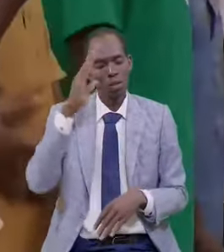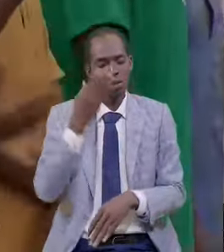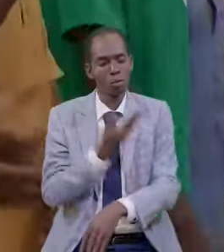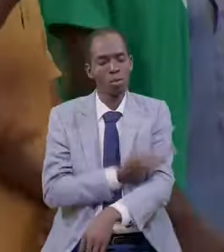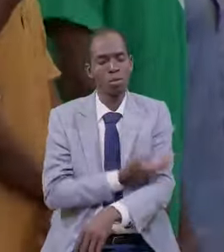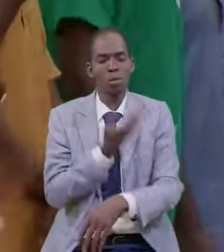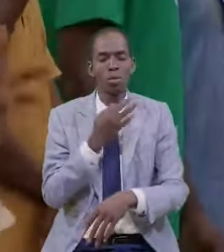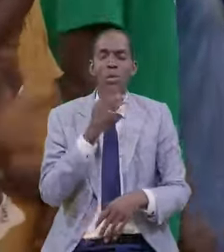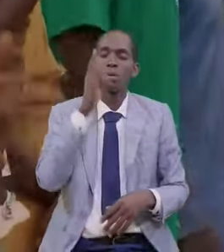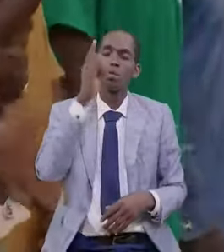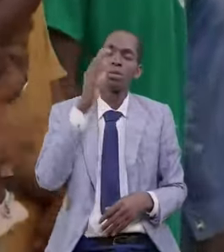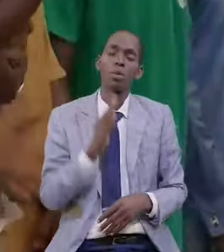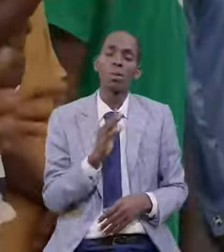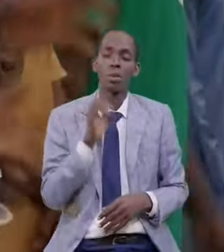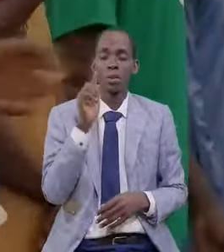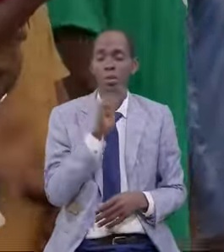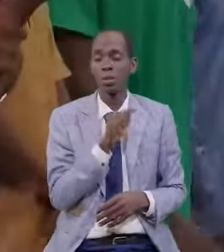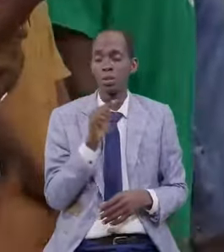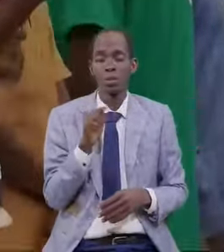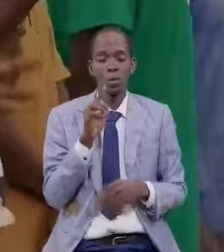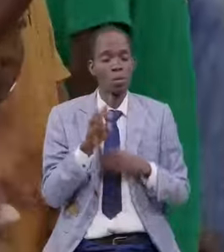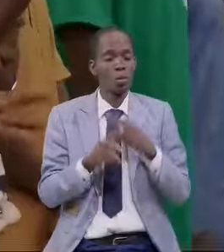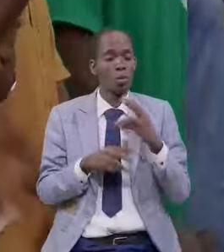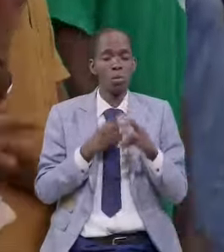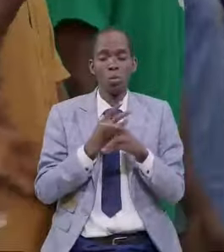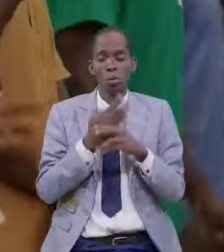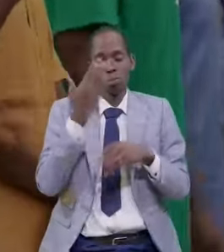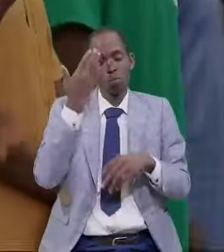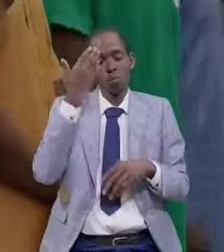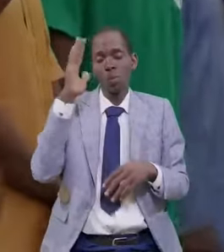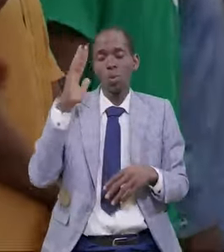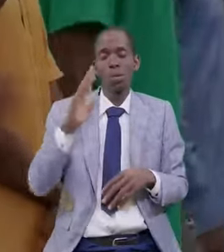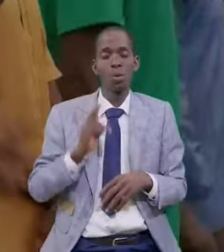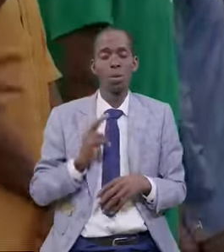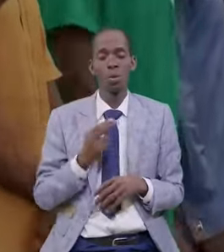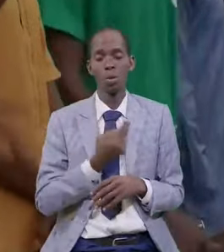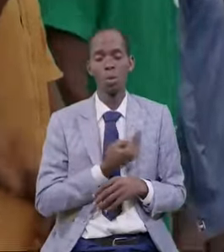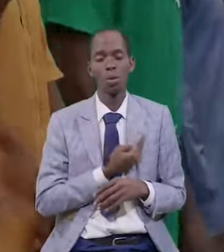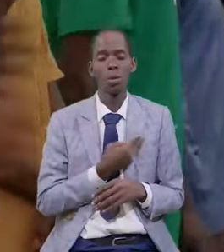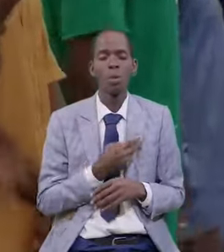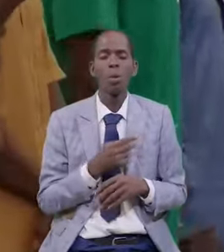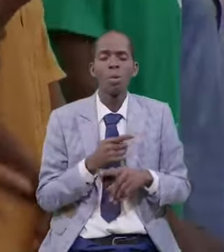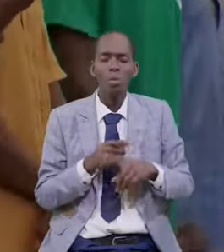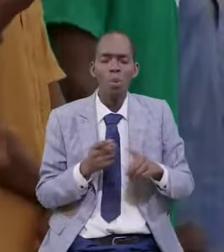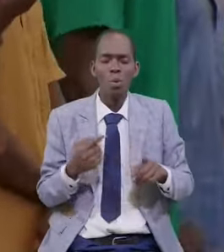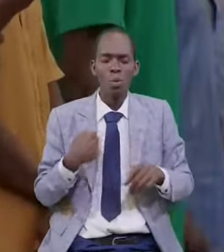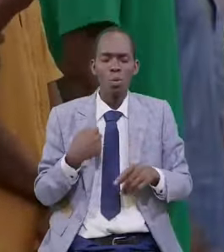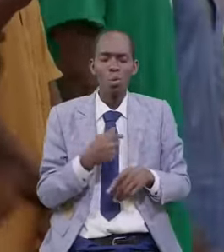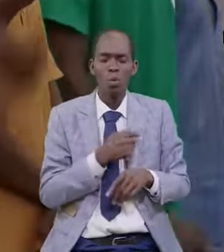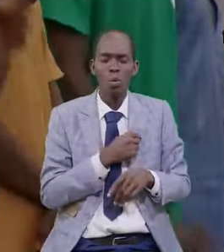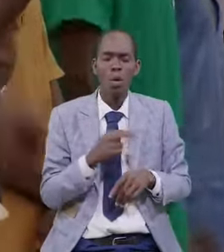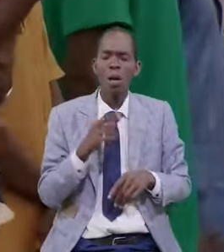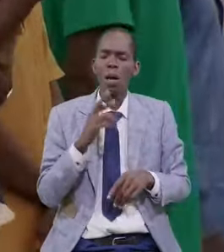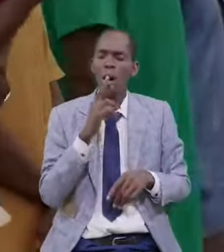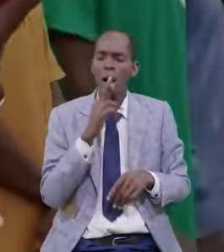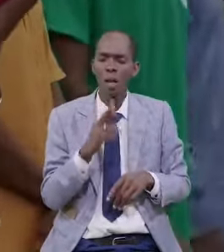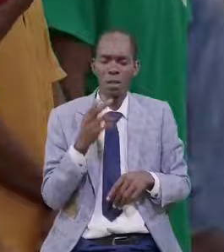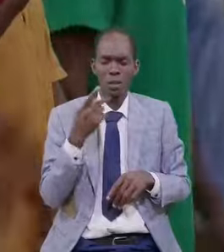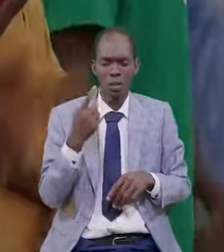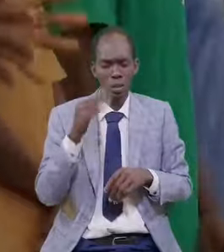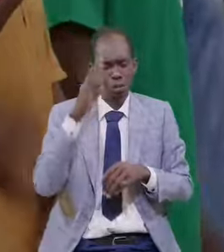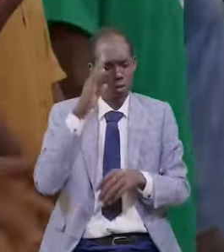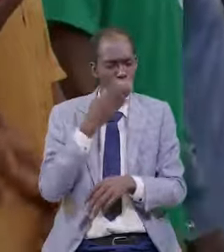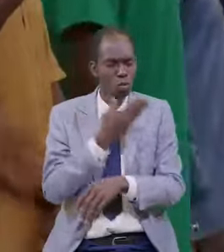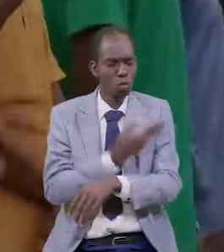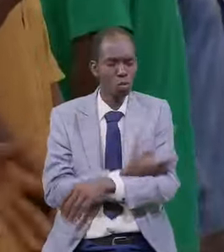not because it knew him not beloved are we the sons of God and he says now are we the sons